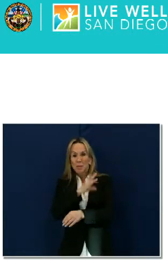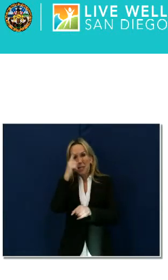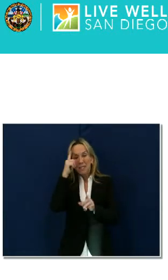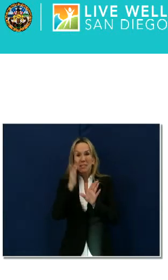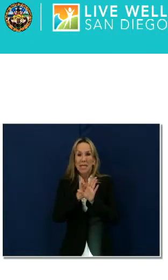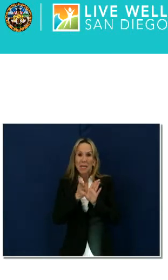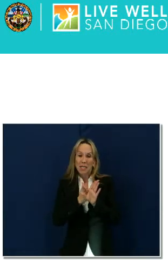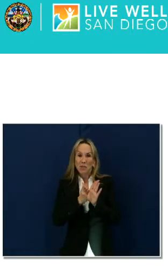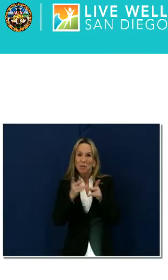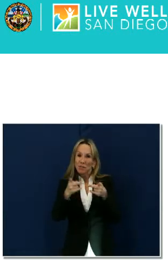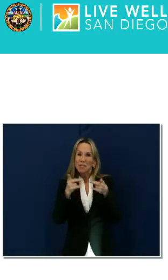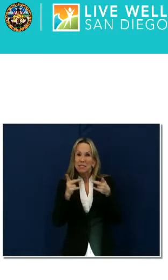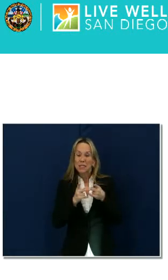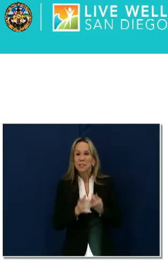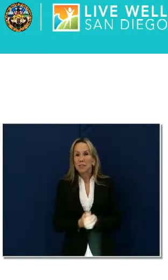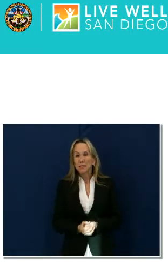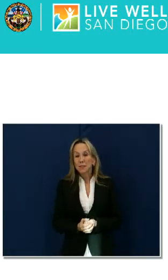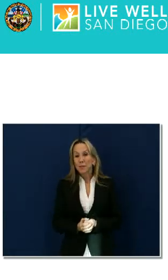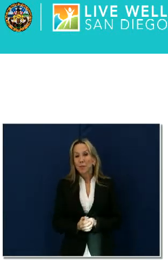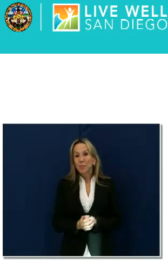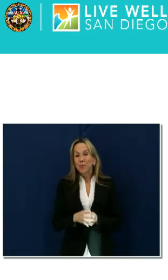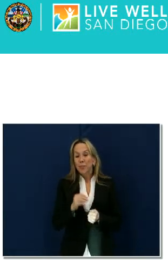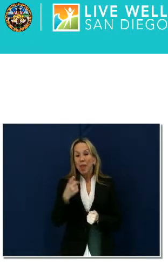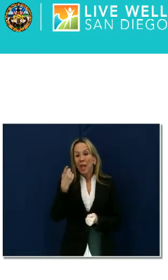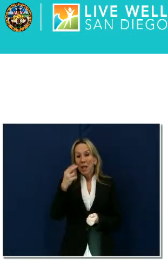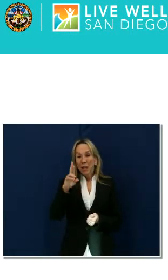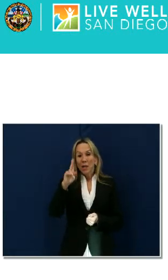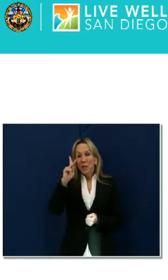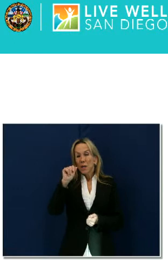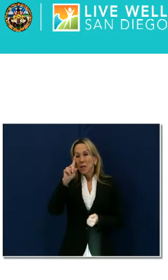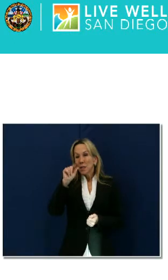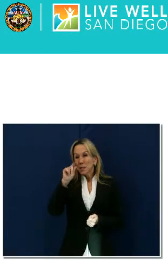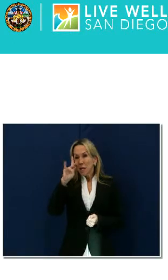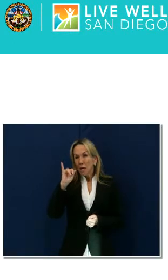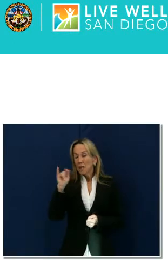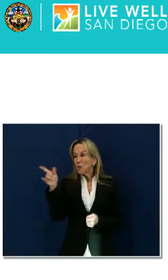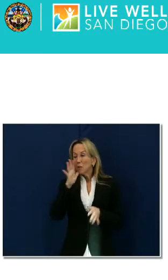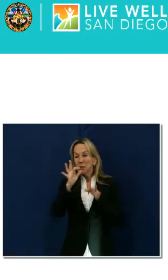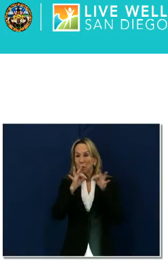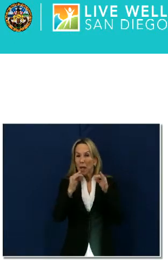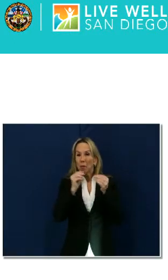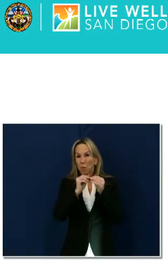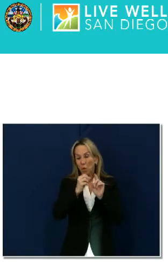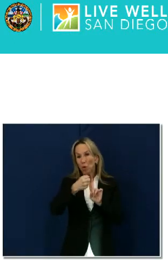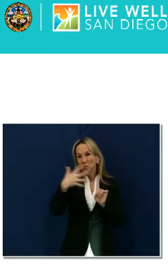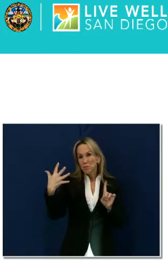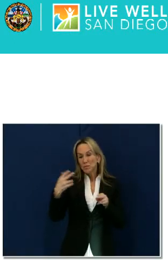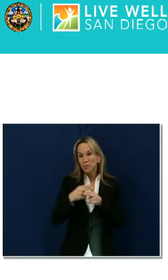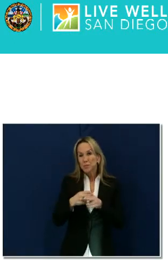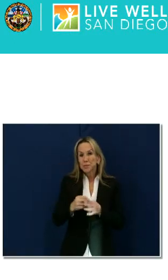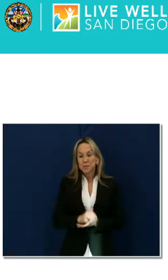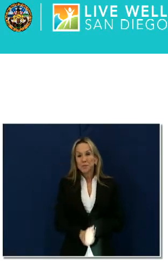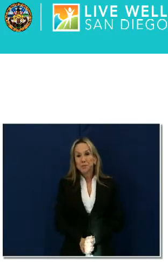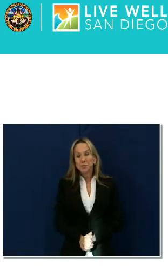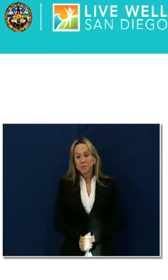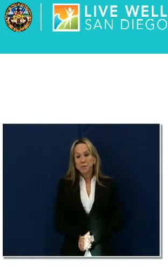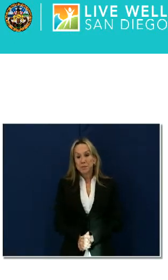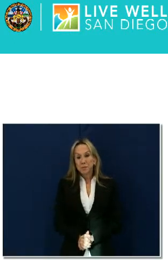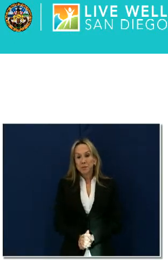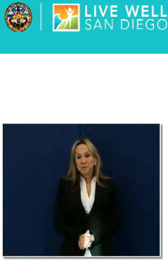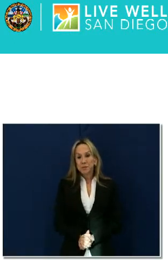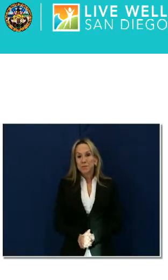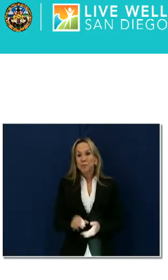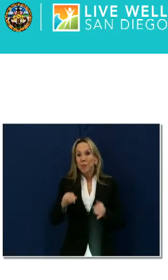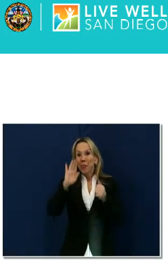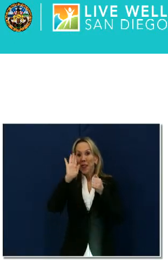psychiatric facilities. And Dr. Kadakia will talk about that shortly. Now, lastly,